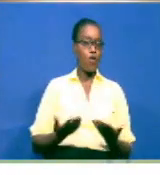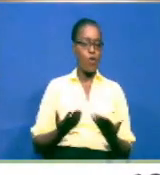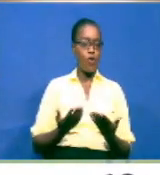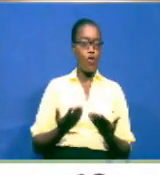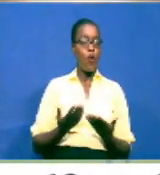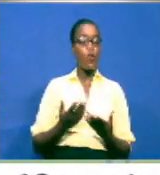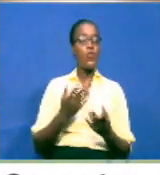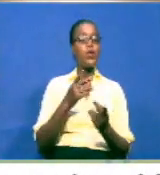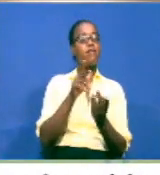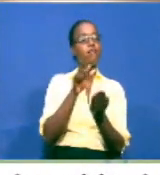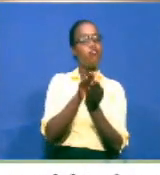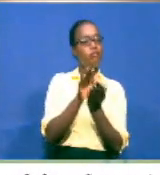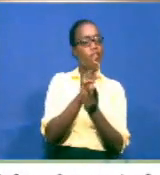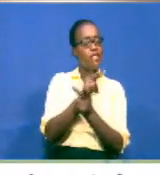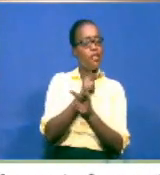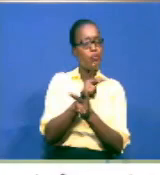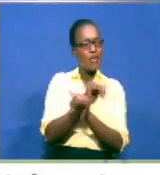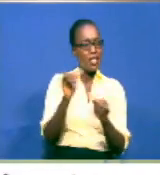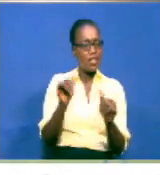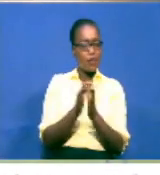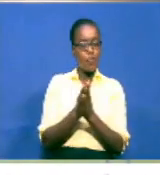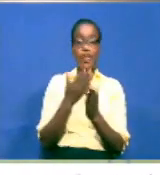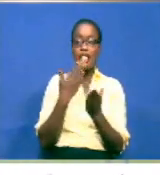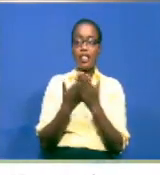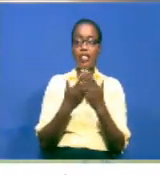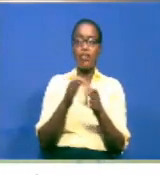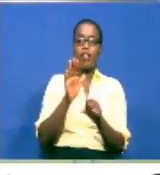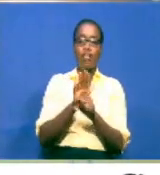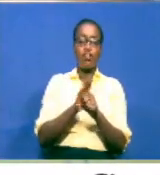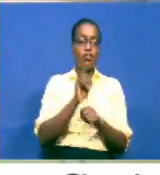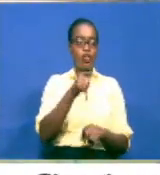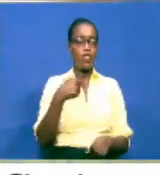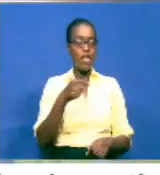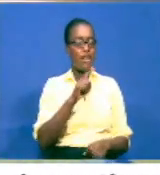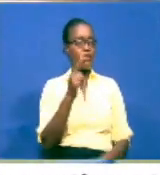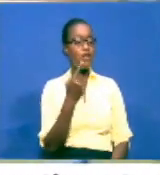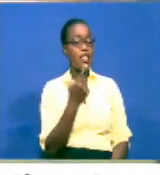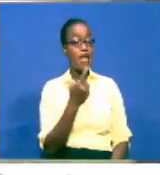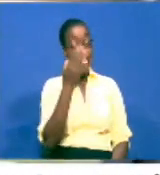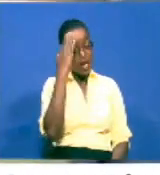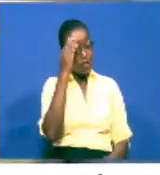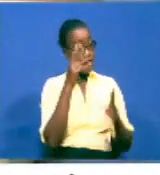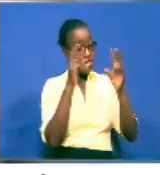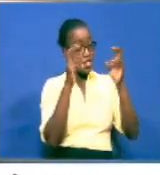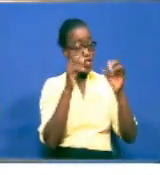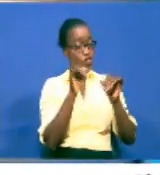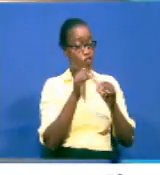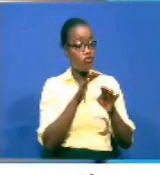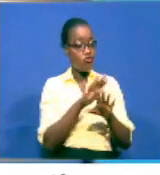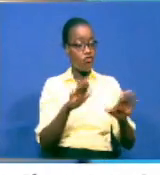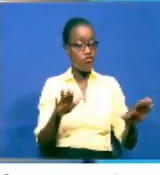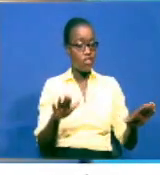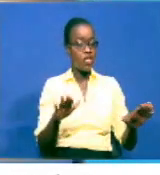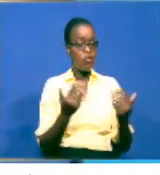them clean to just stop this? Thank you so much, sir, for joining us. First, tell us, I know there is the issue of surfaces interacting